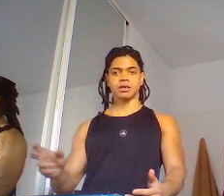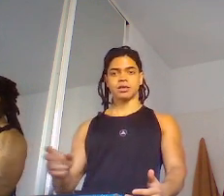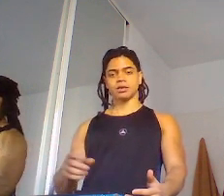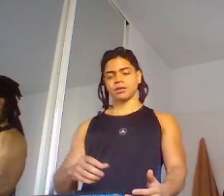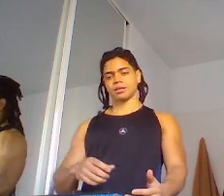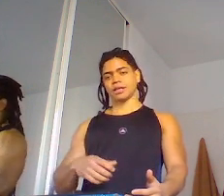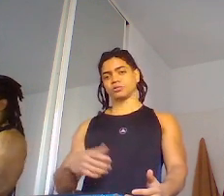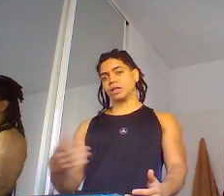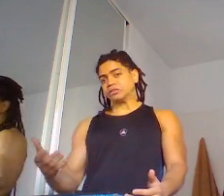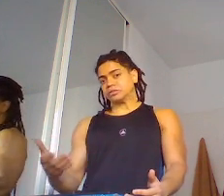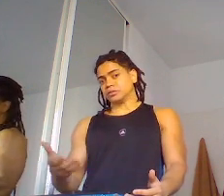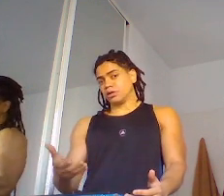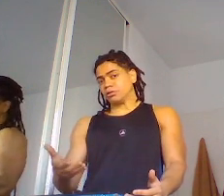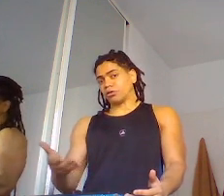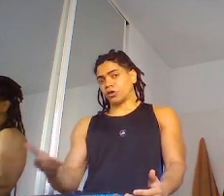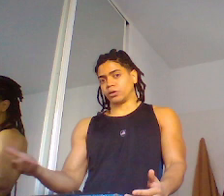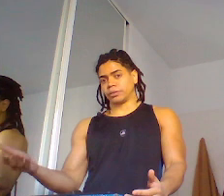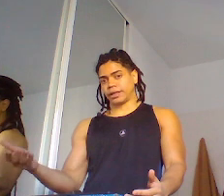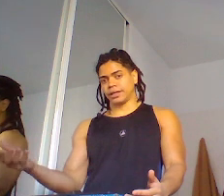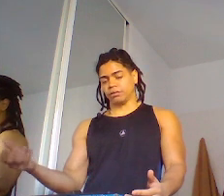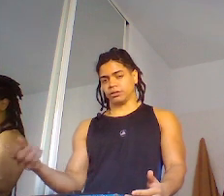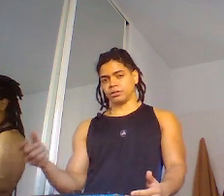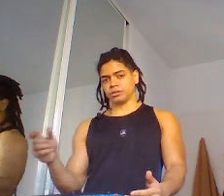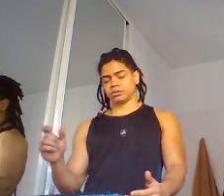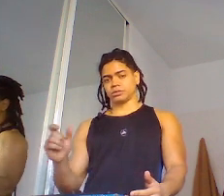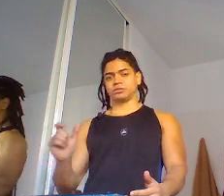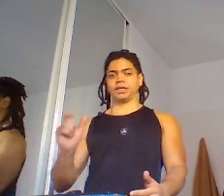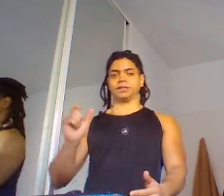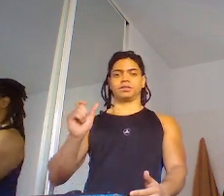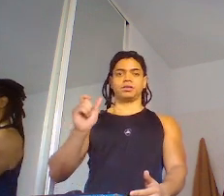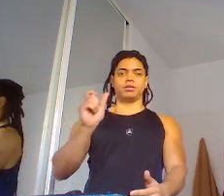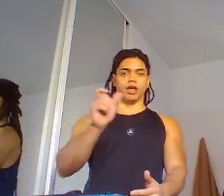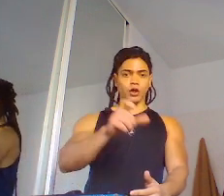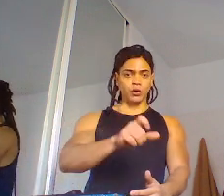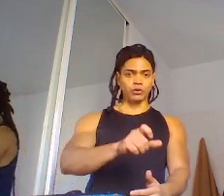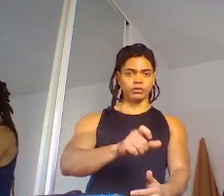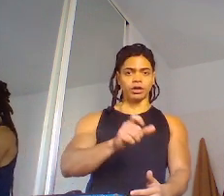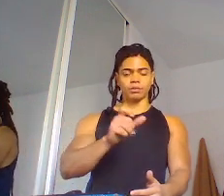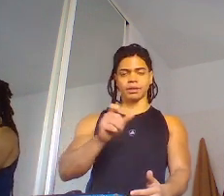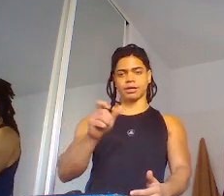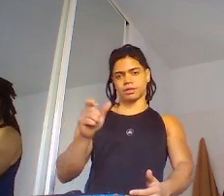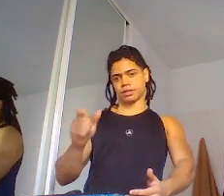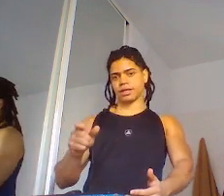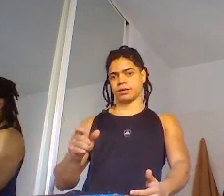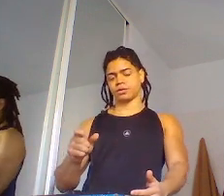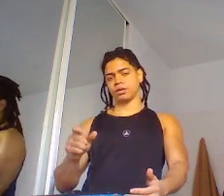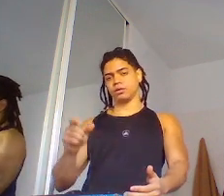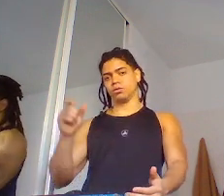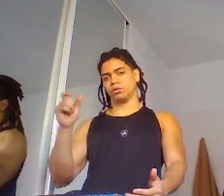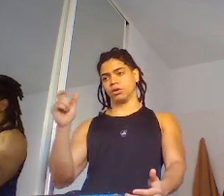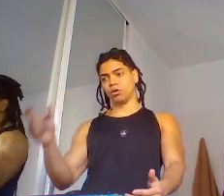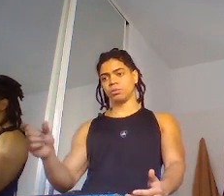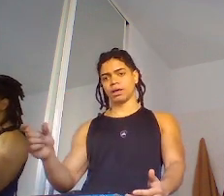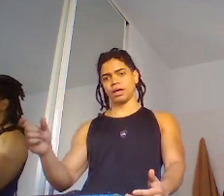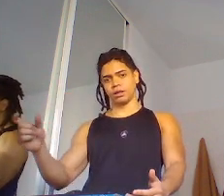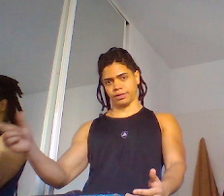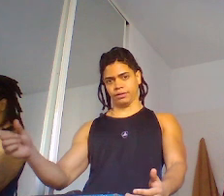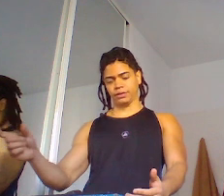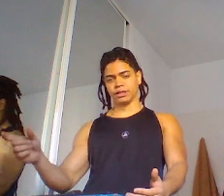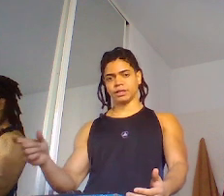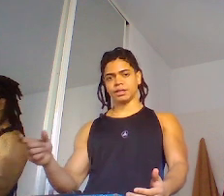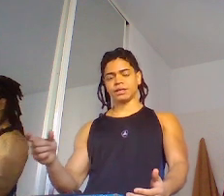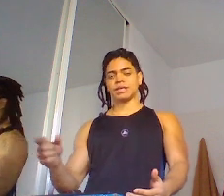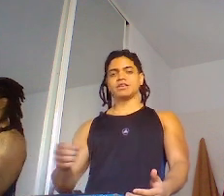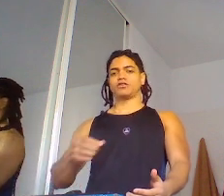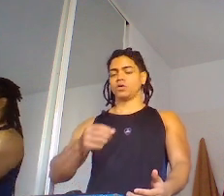disability, as well as long-term care, such as nurse home care or home health